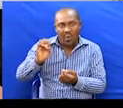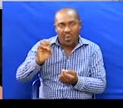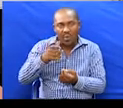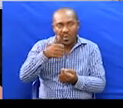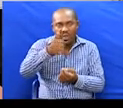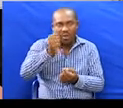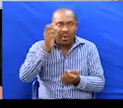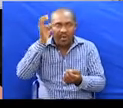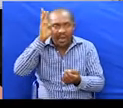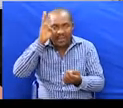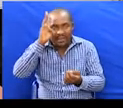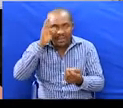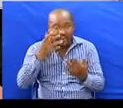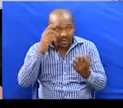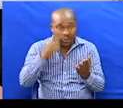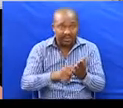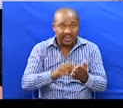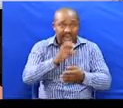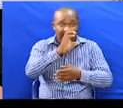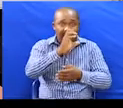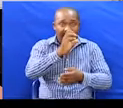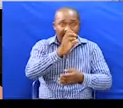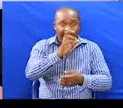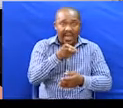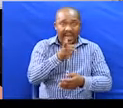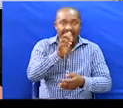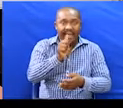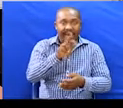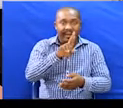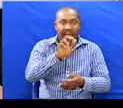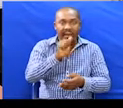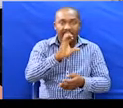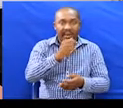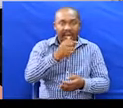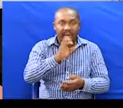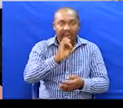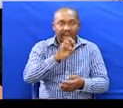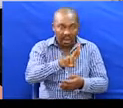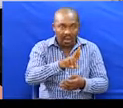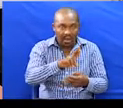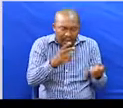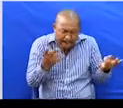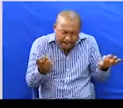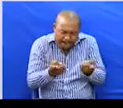the character that you resemble with your parent is called heredity.